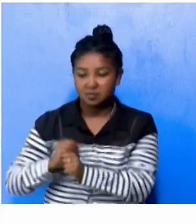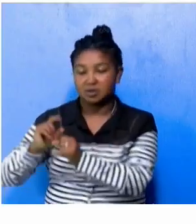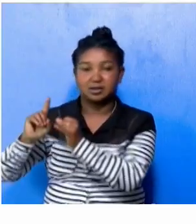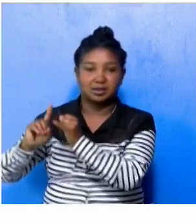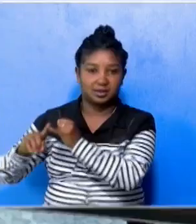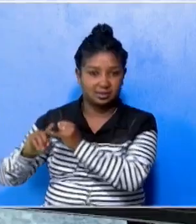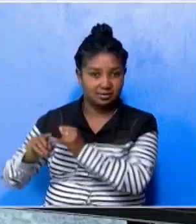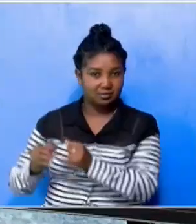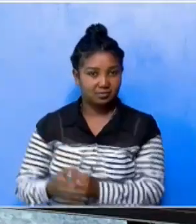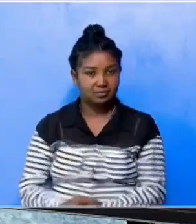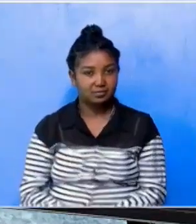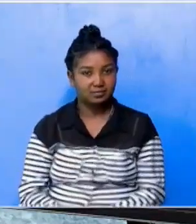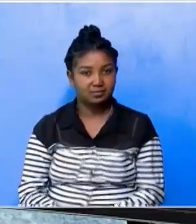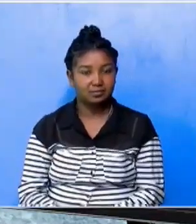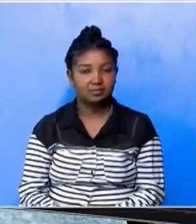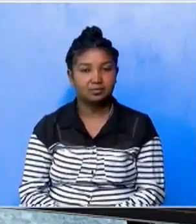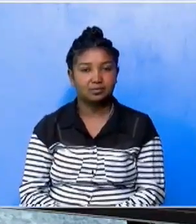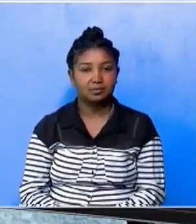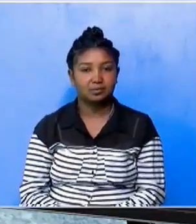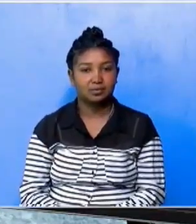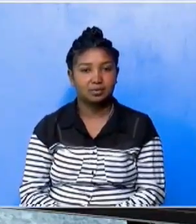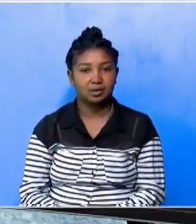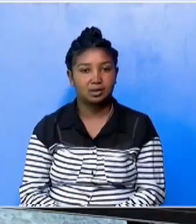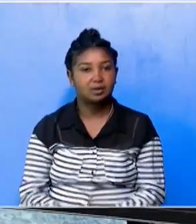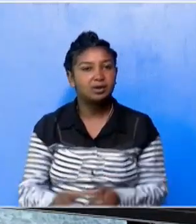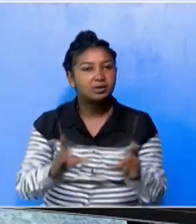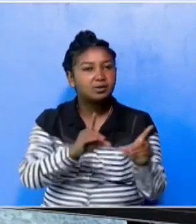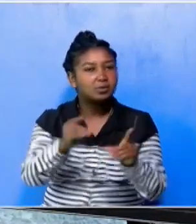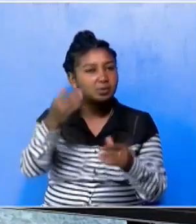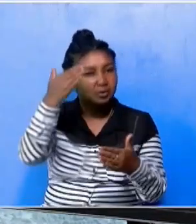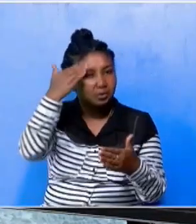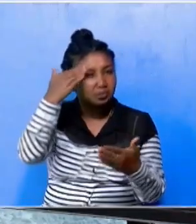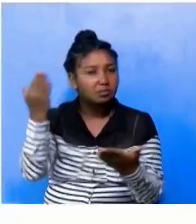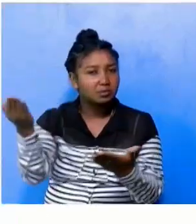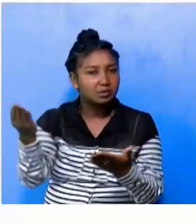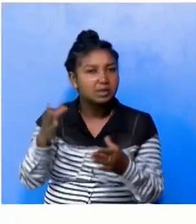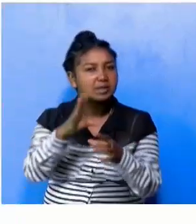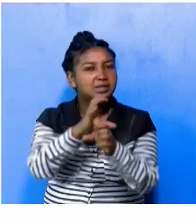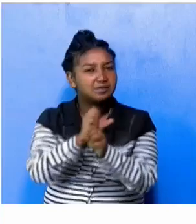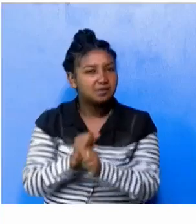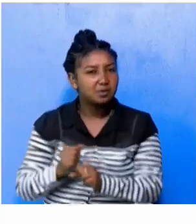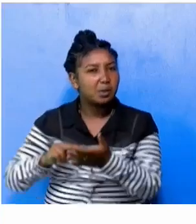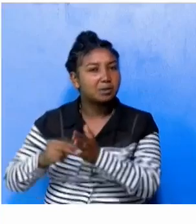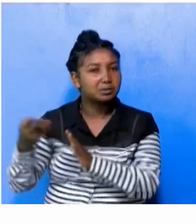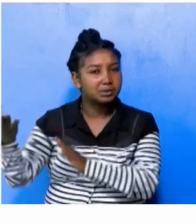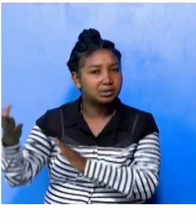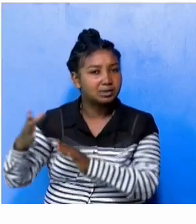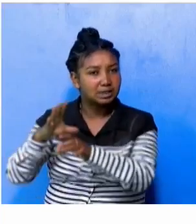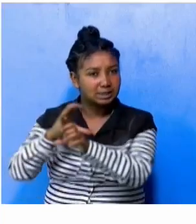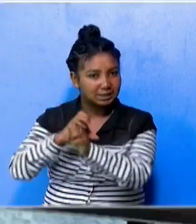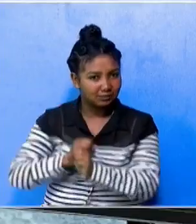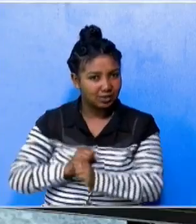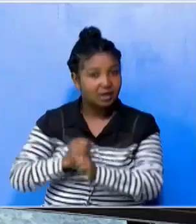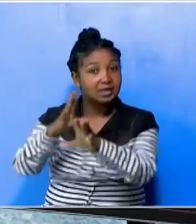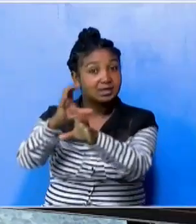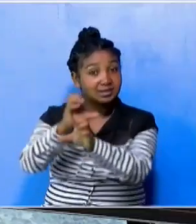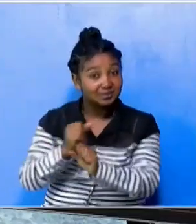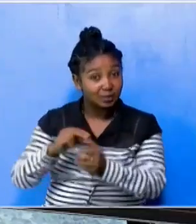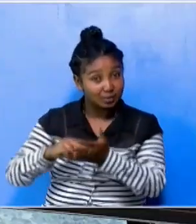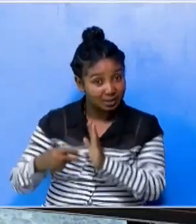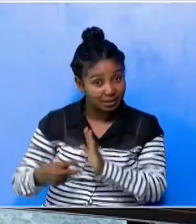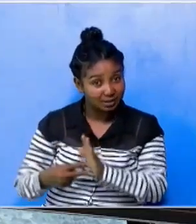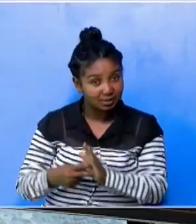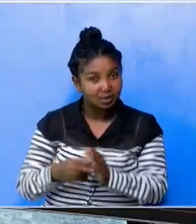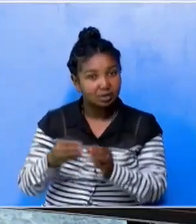At the end. Do we know what we say here, receiver? Receiver means